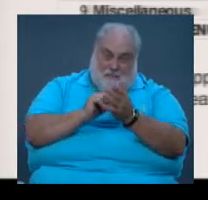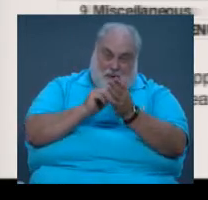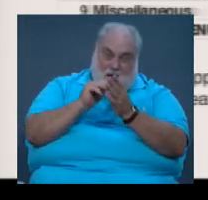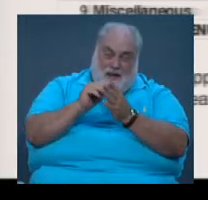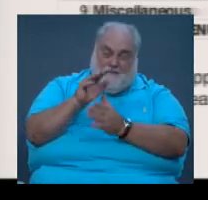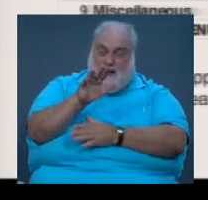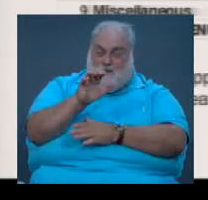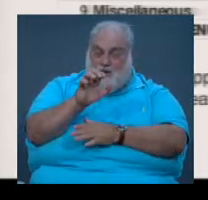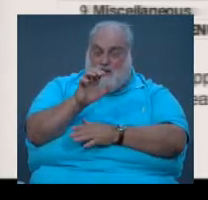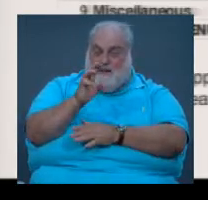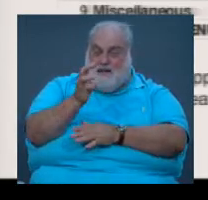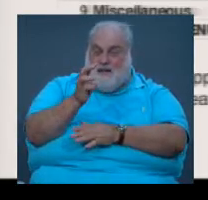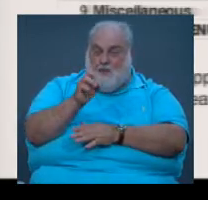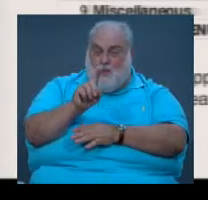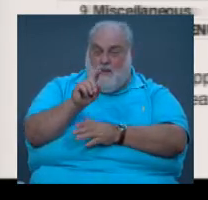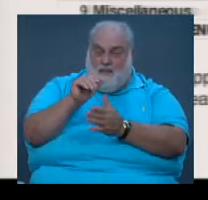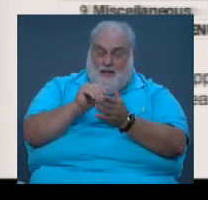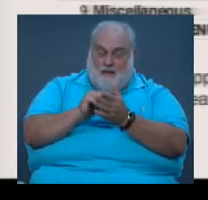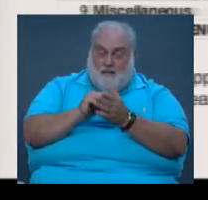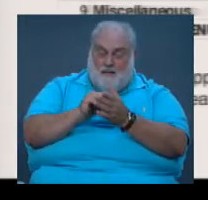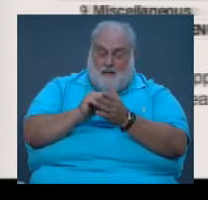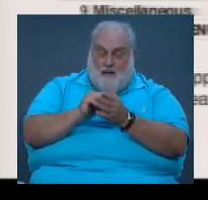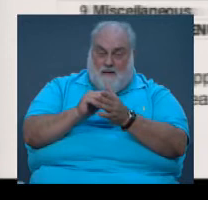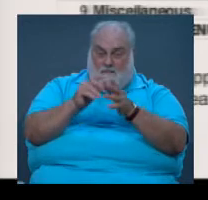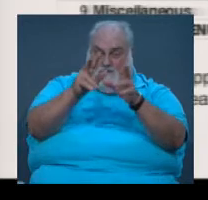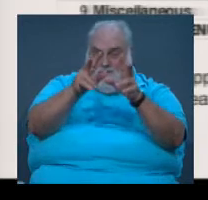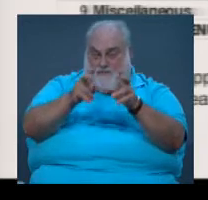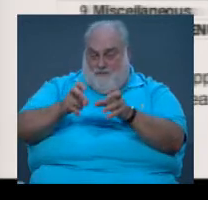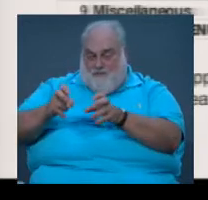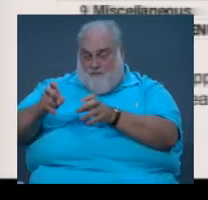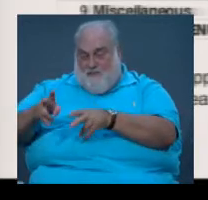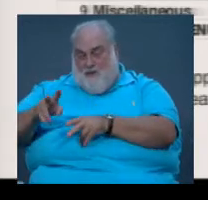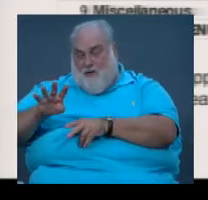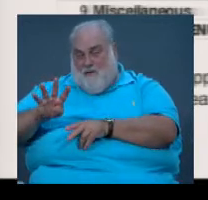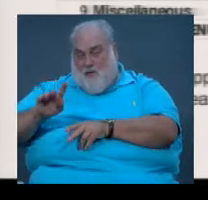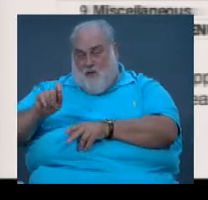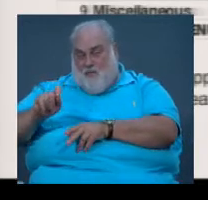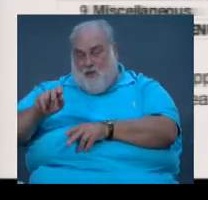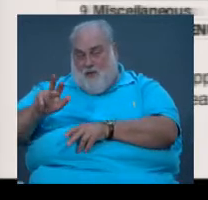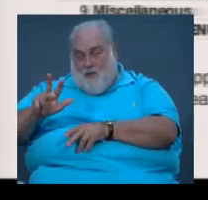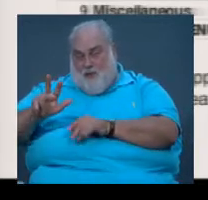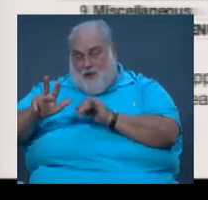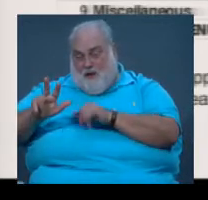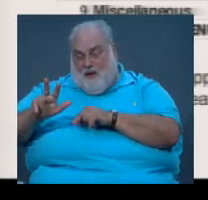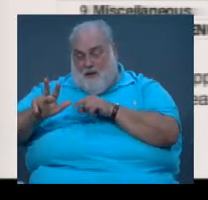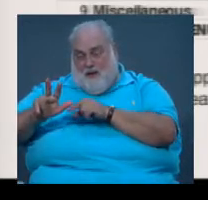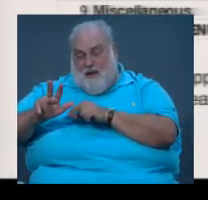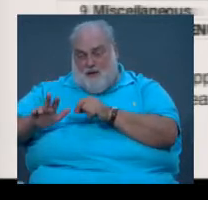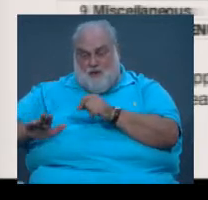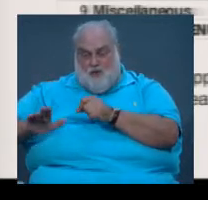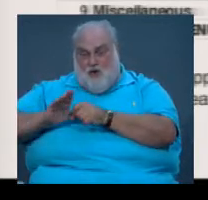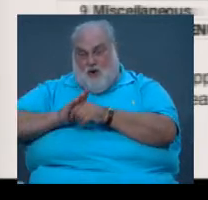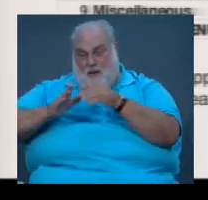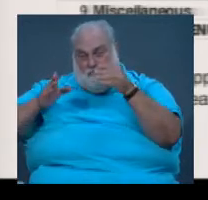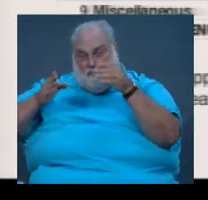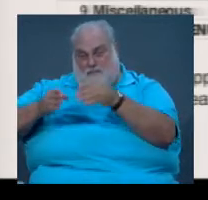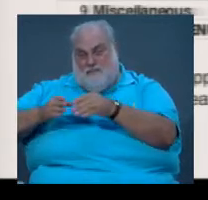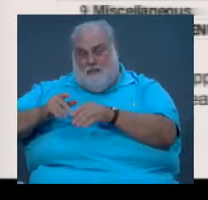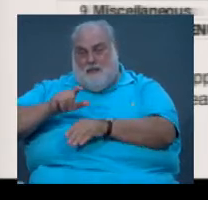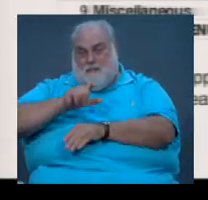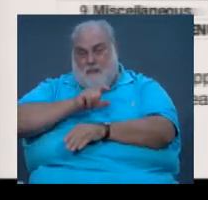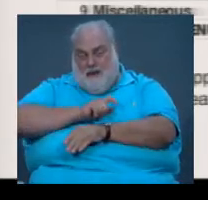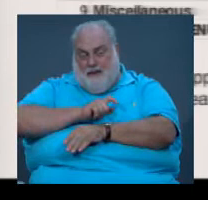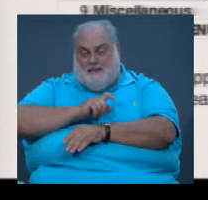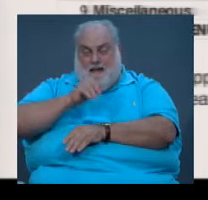$10,561,000. About 4.3 million of that is dedicated entirely to the closed police, fire, and pension plans. It's passed